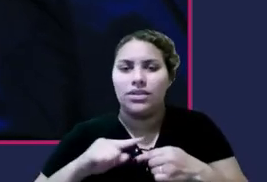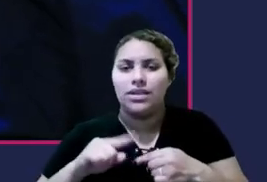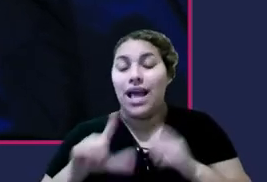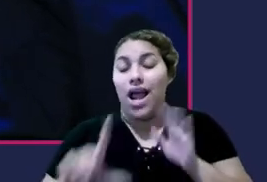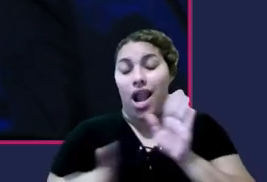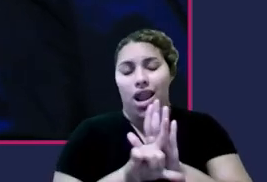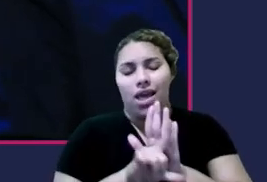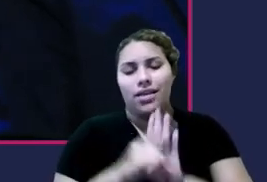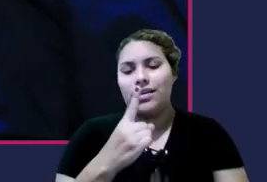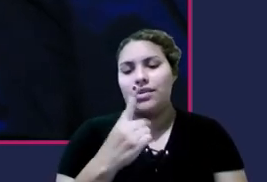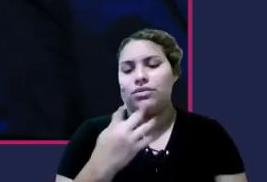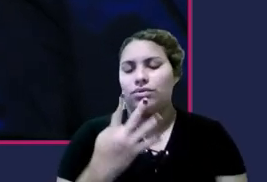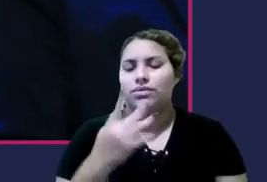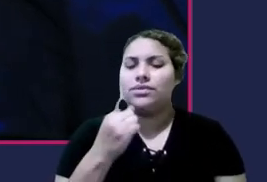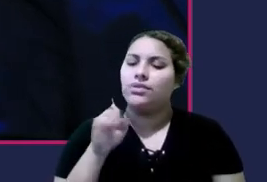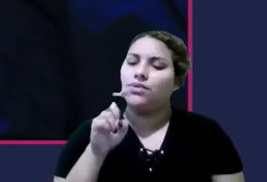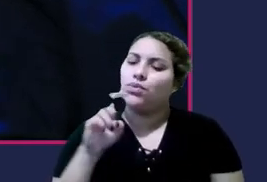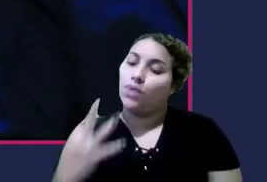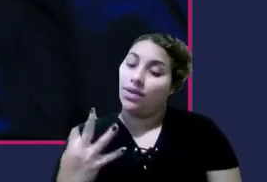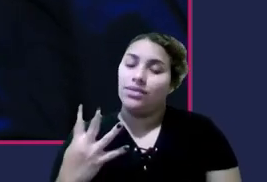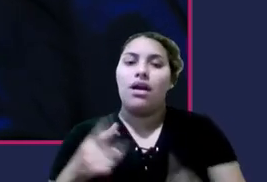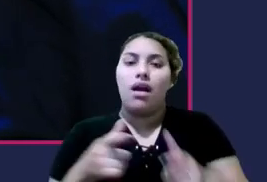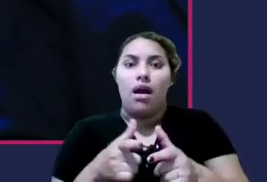the one that I was gonna ask. Law